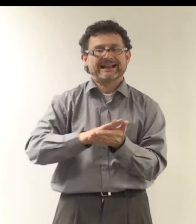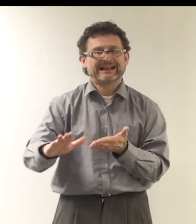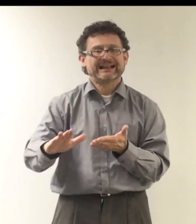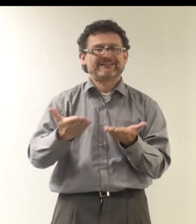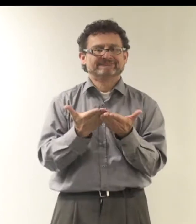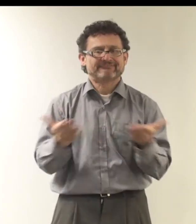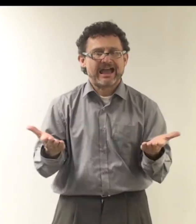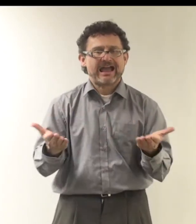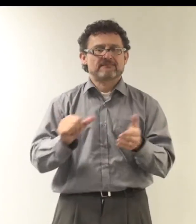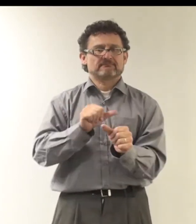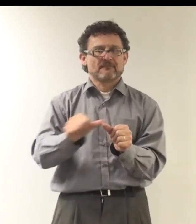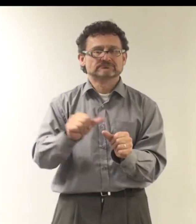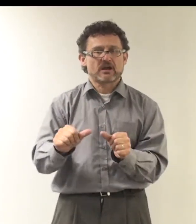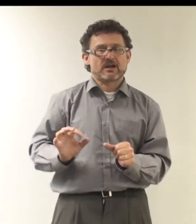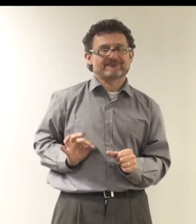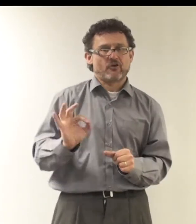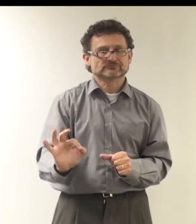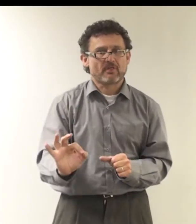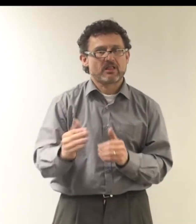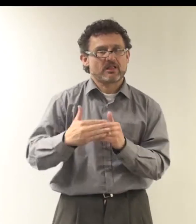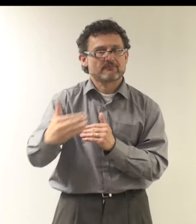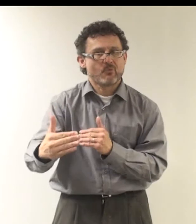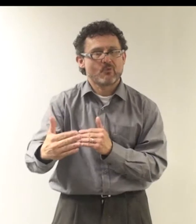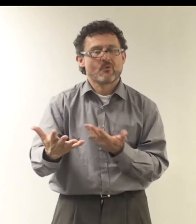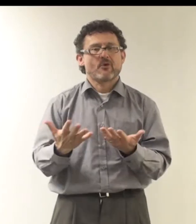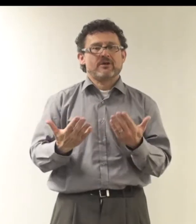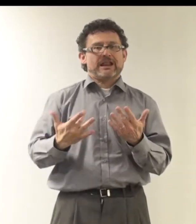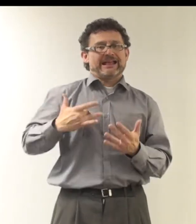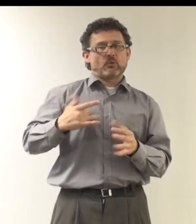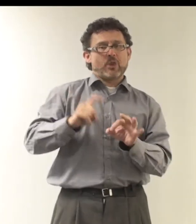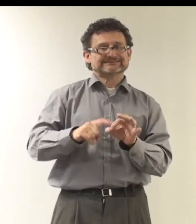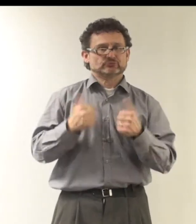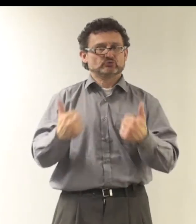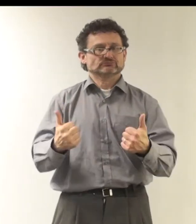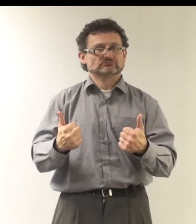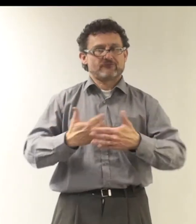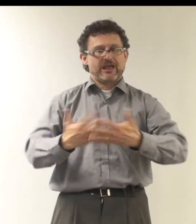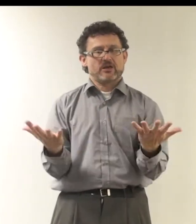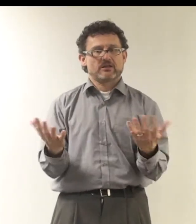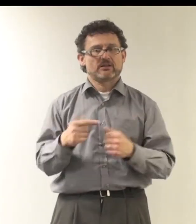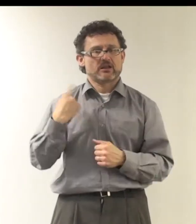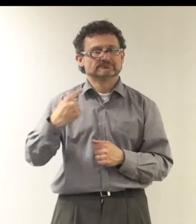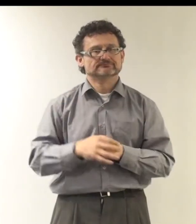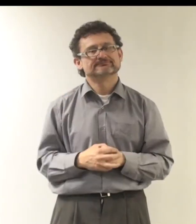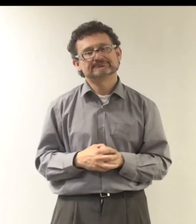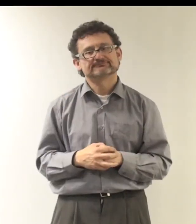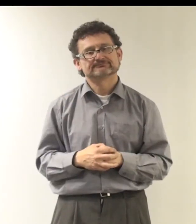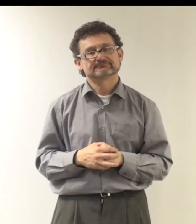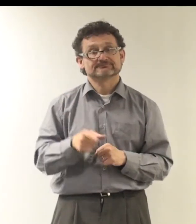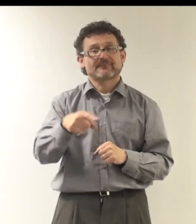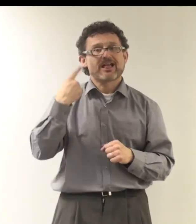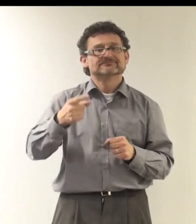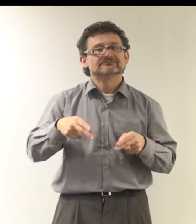would be a huge marker. And the Evening Standard and other top commentators now say that I stand an excellent chance of finishing in the